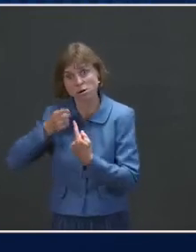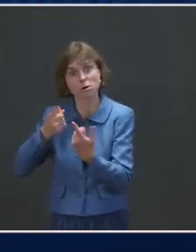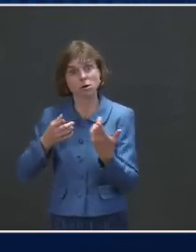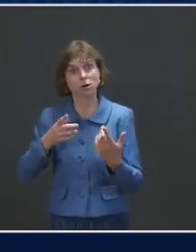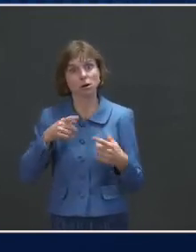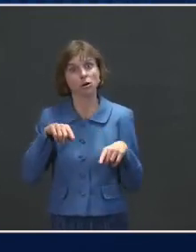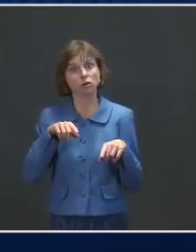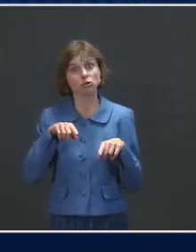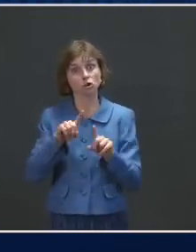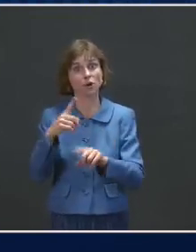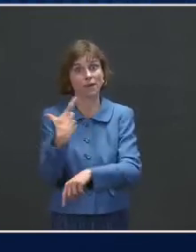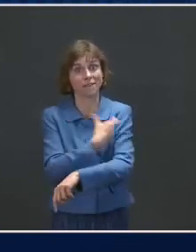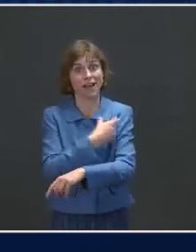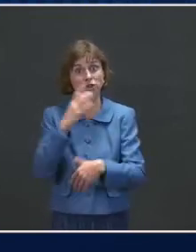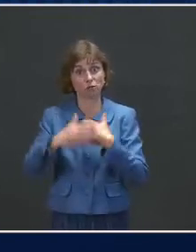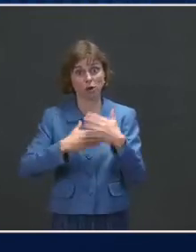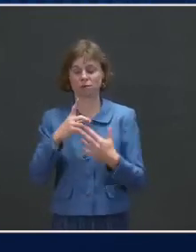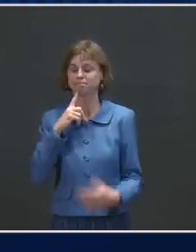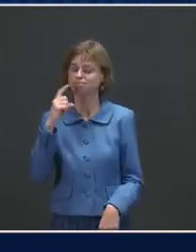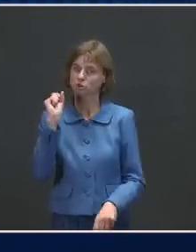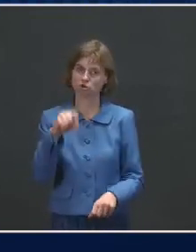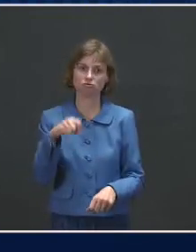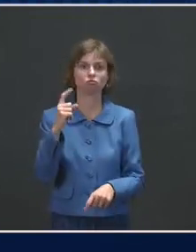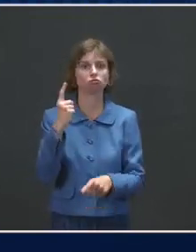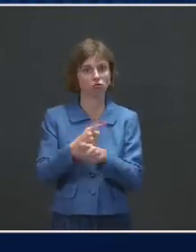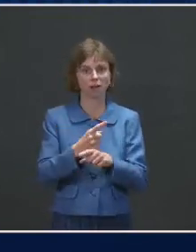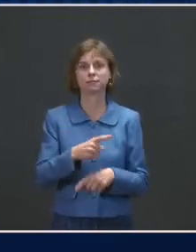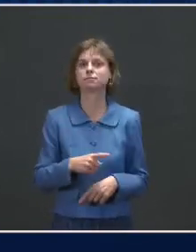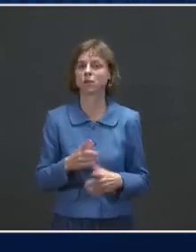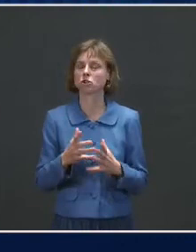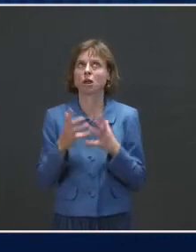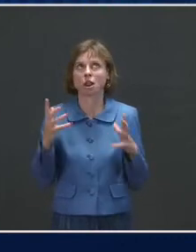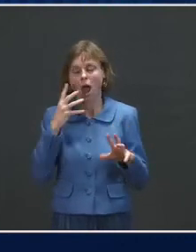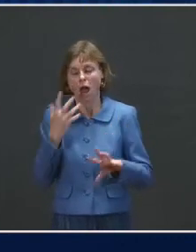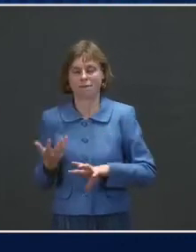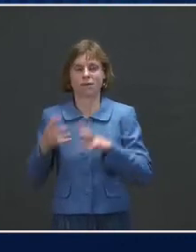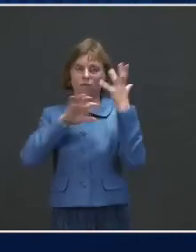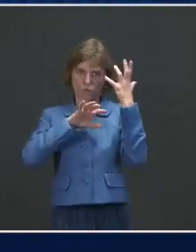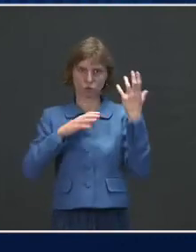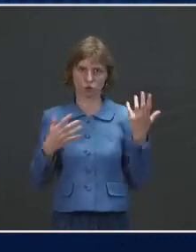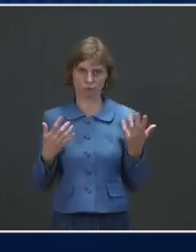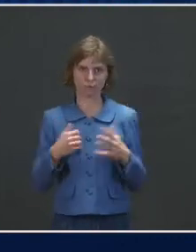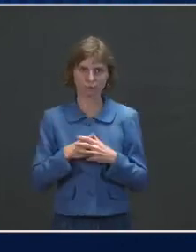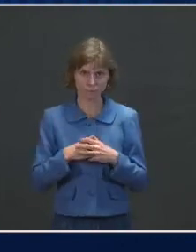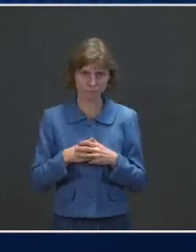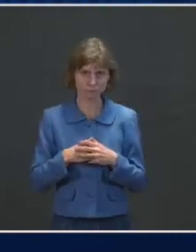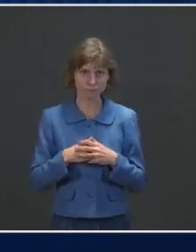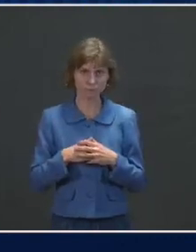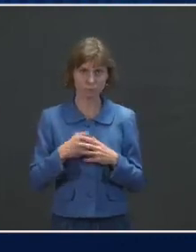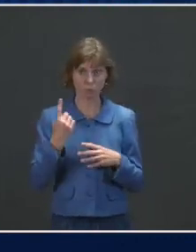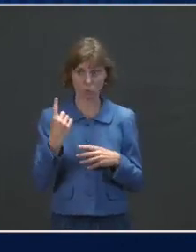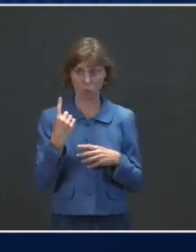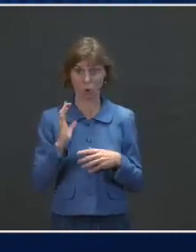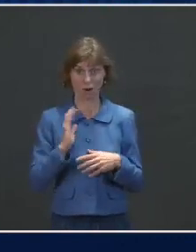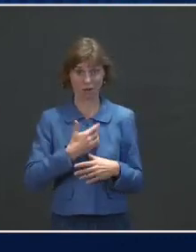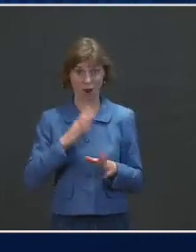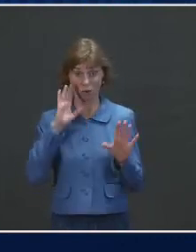process. You're right. There's a great deal of confusion, and one of the focuses we have had is trying